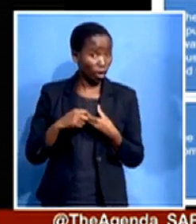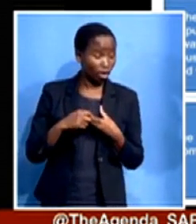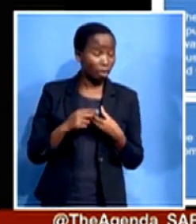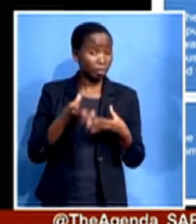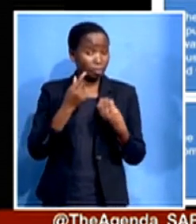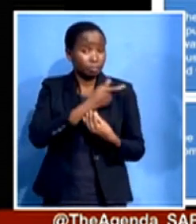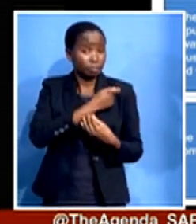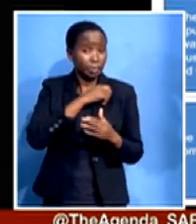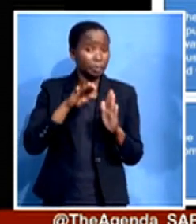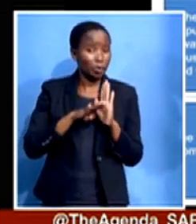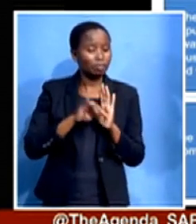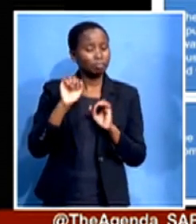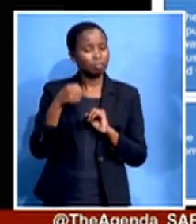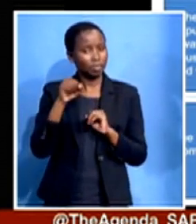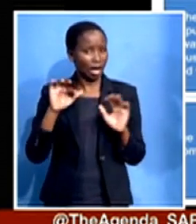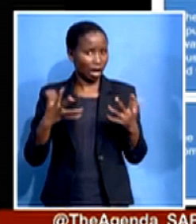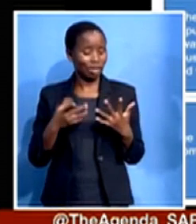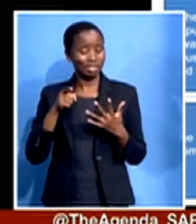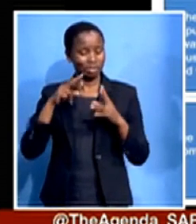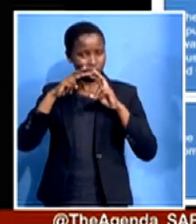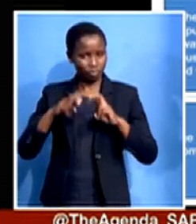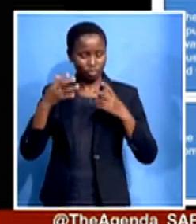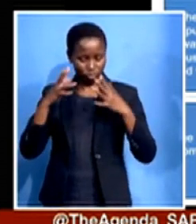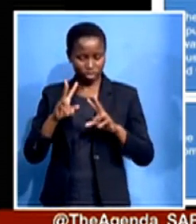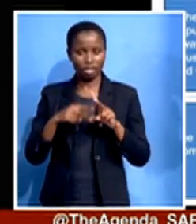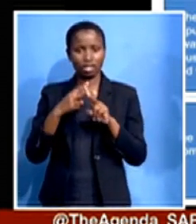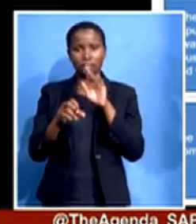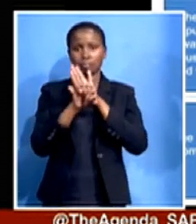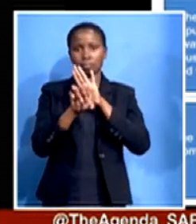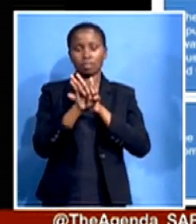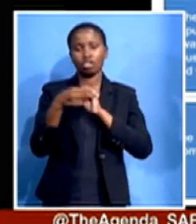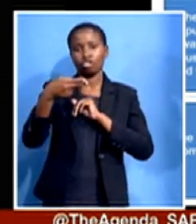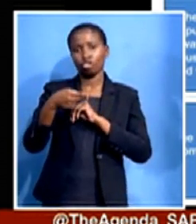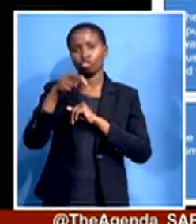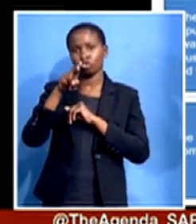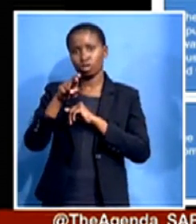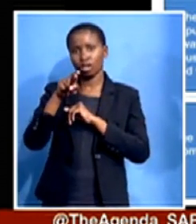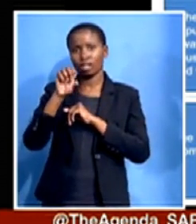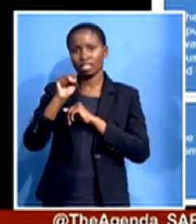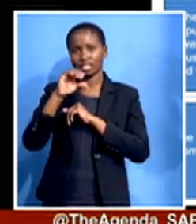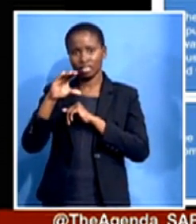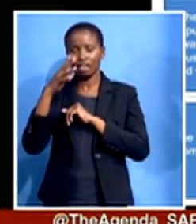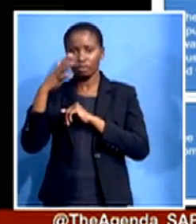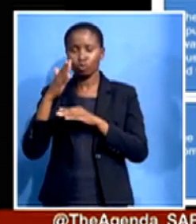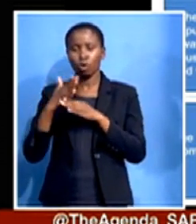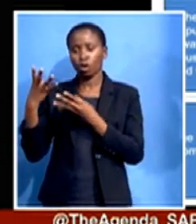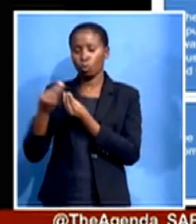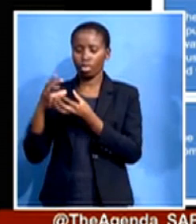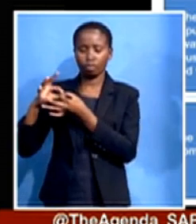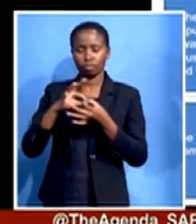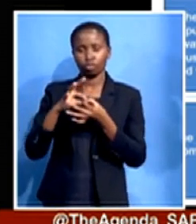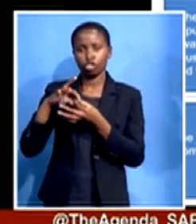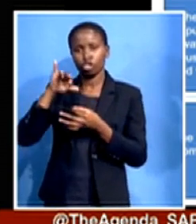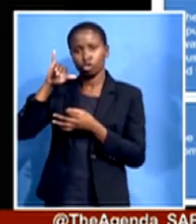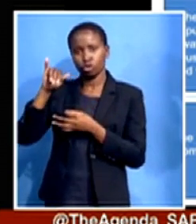recently published, HSRC working with the University of Johannesburg, where we indicated that about